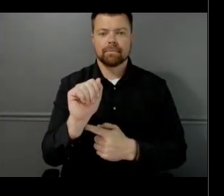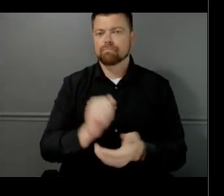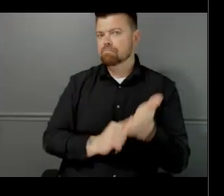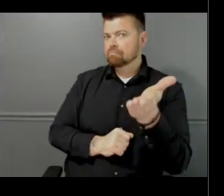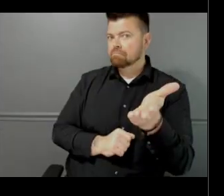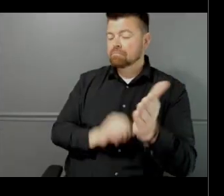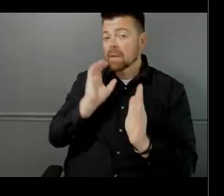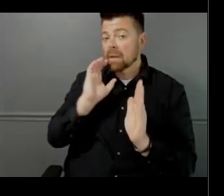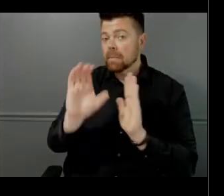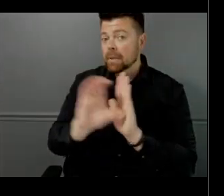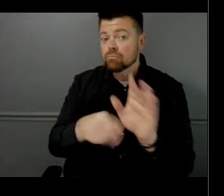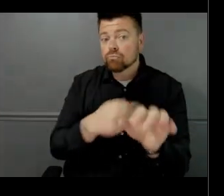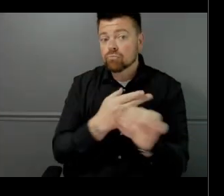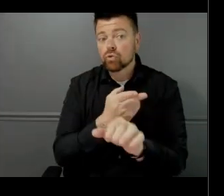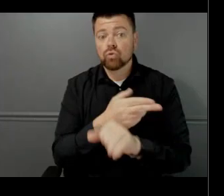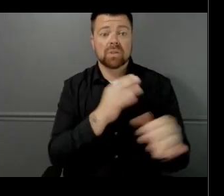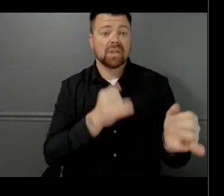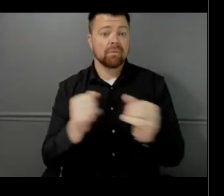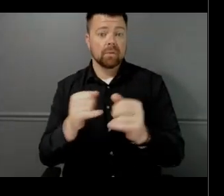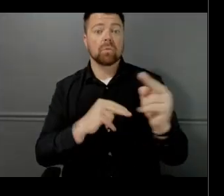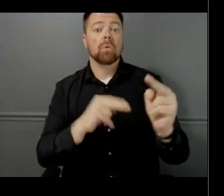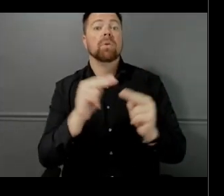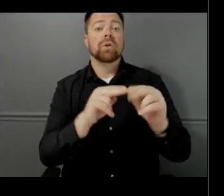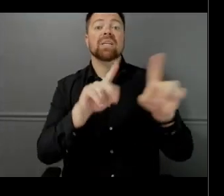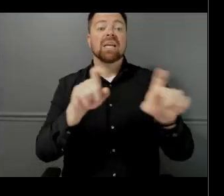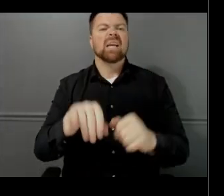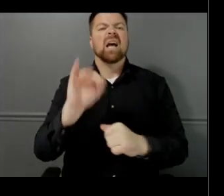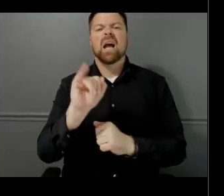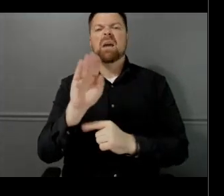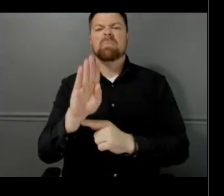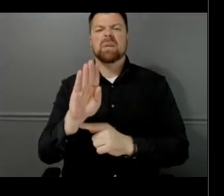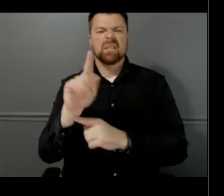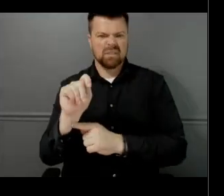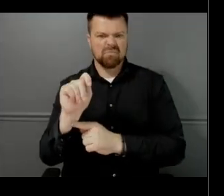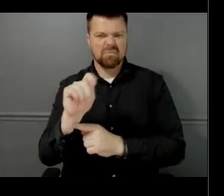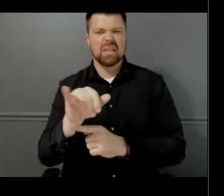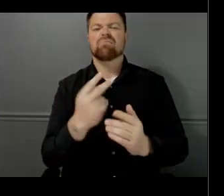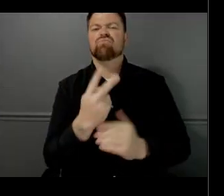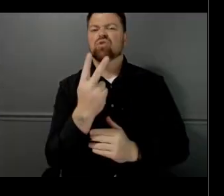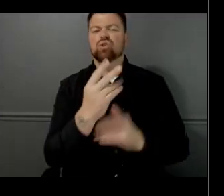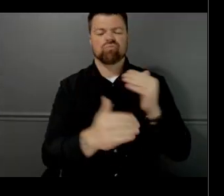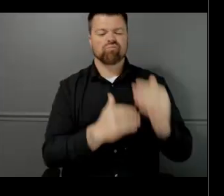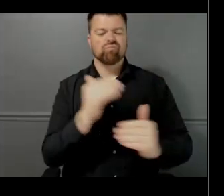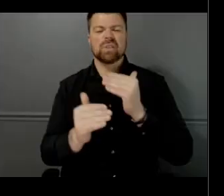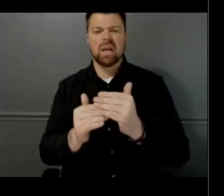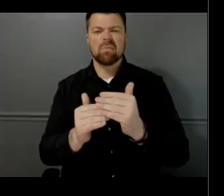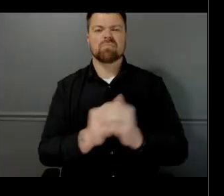Use individual building test is a two-step process.